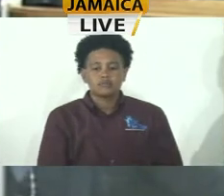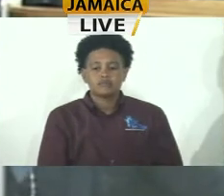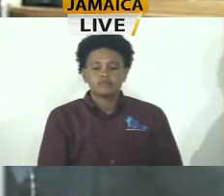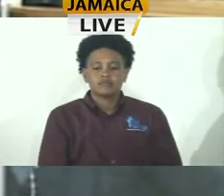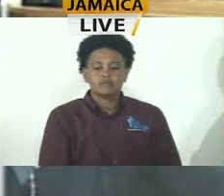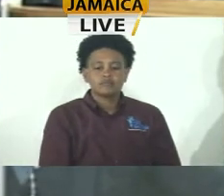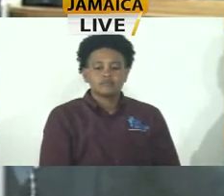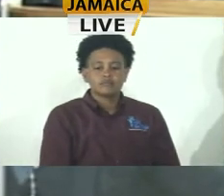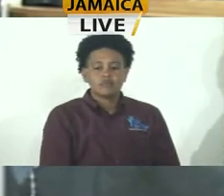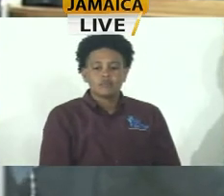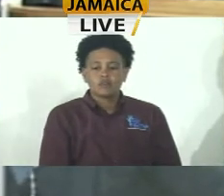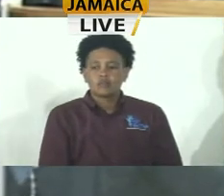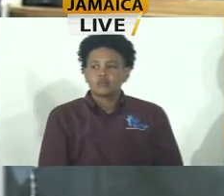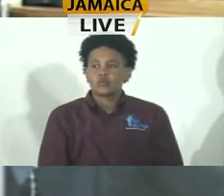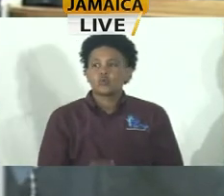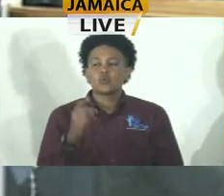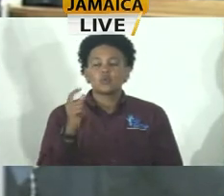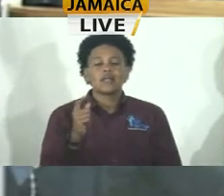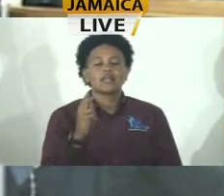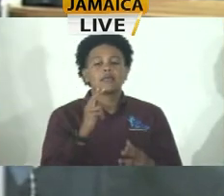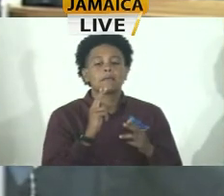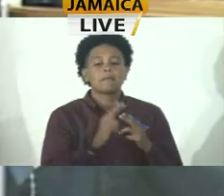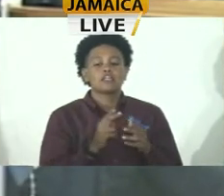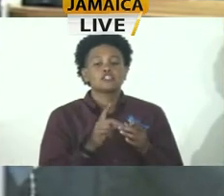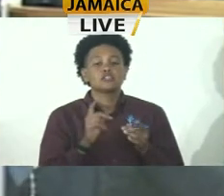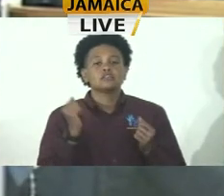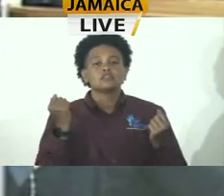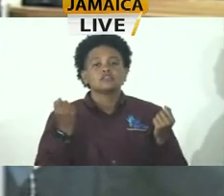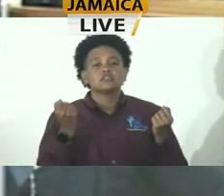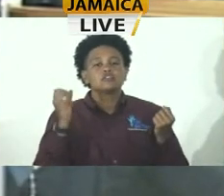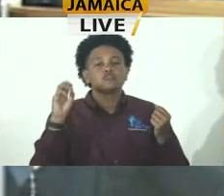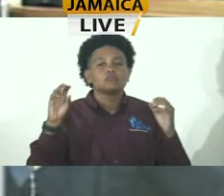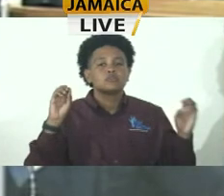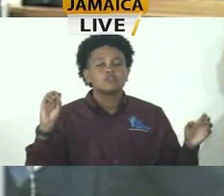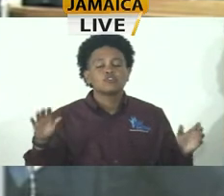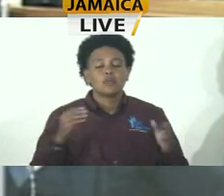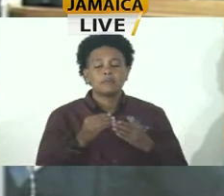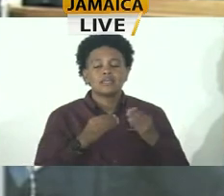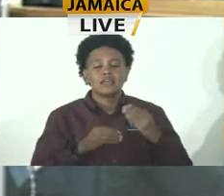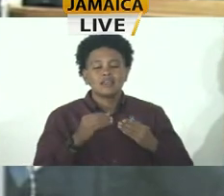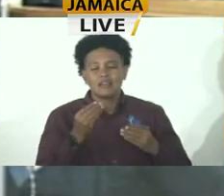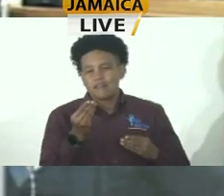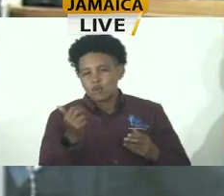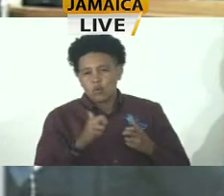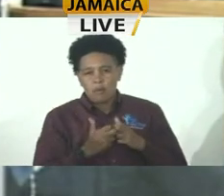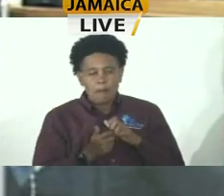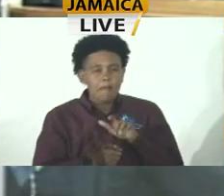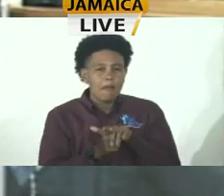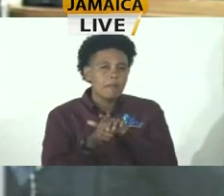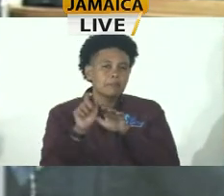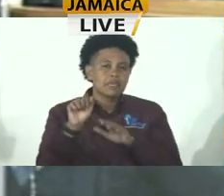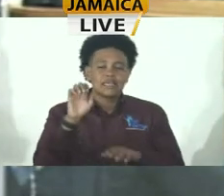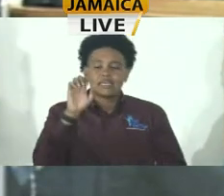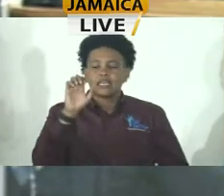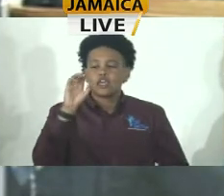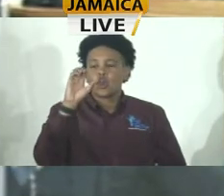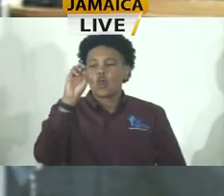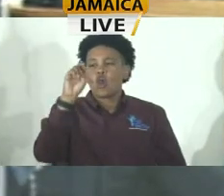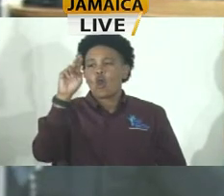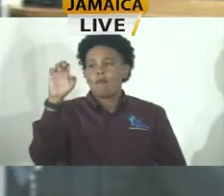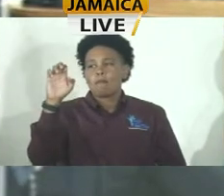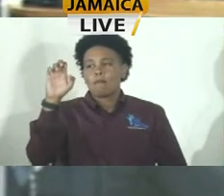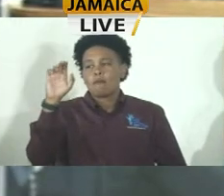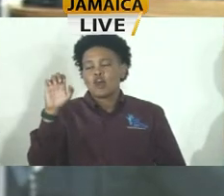just quickly mention the delivery economy notwithstanding a few teething pains the e-commerce national